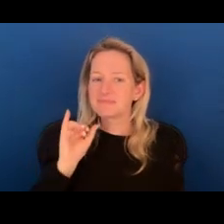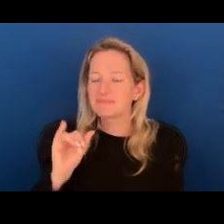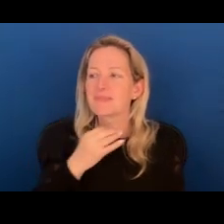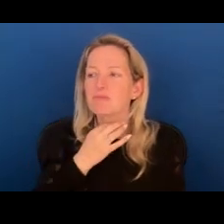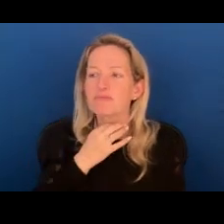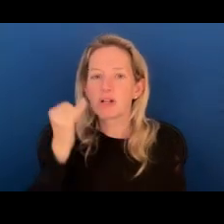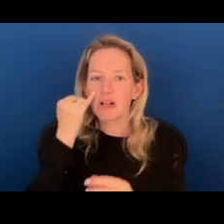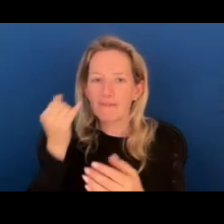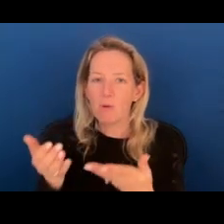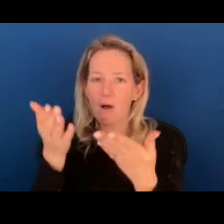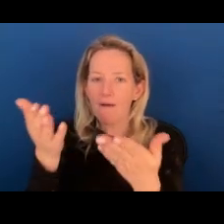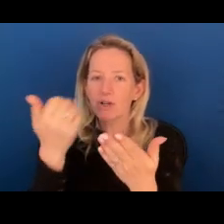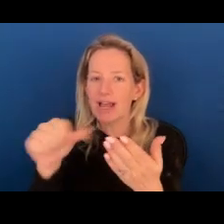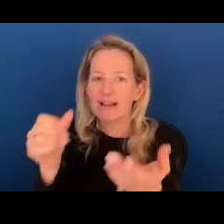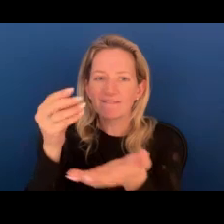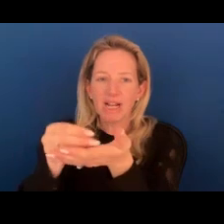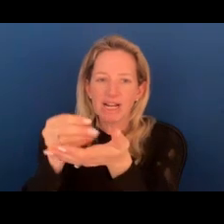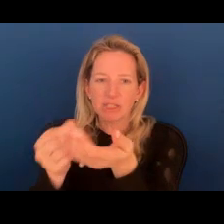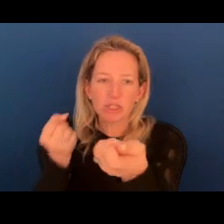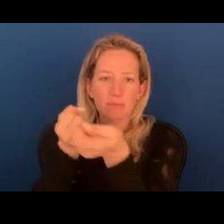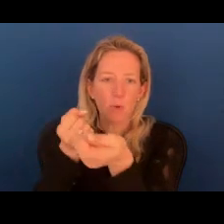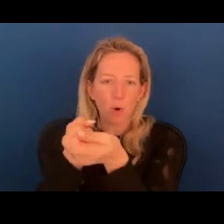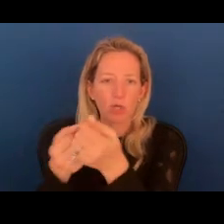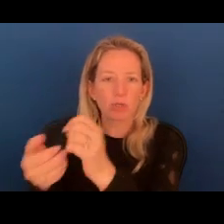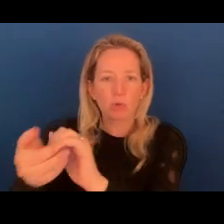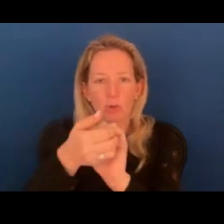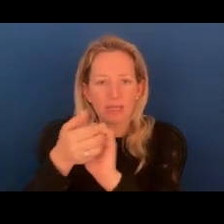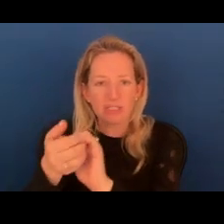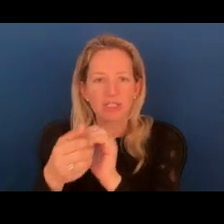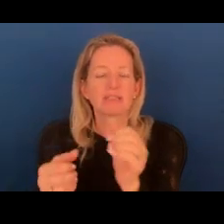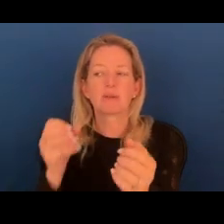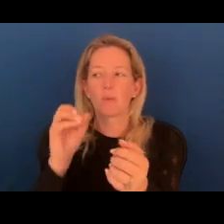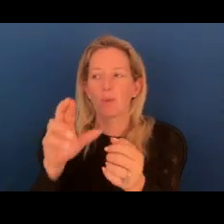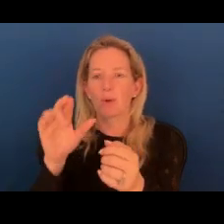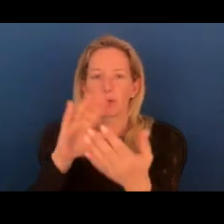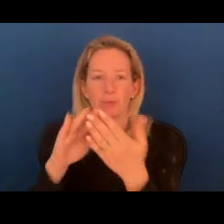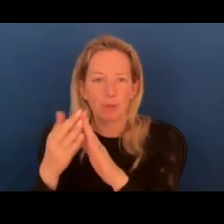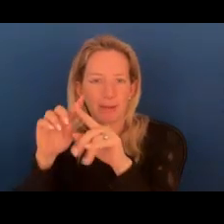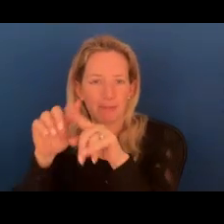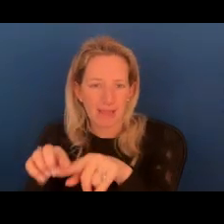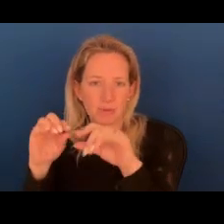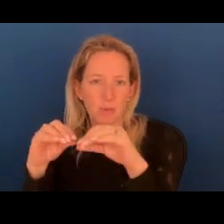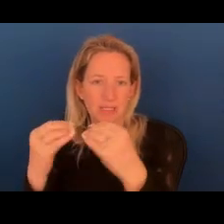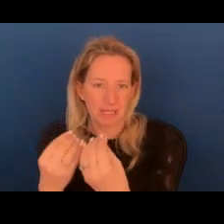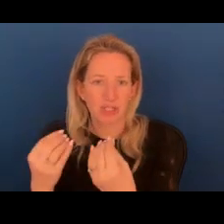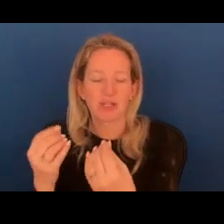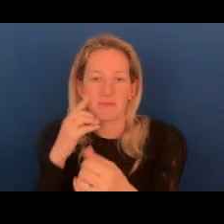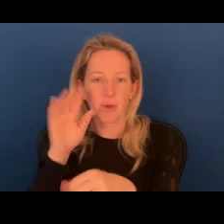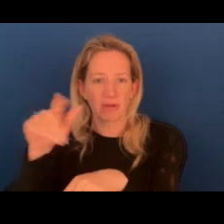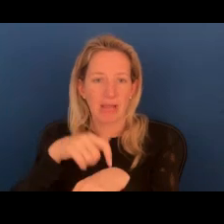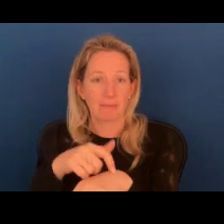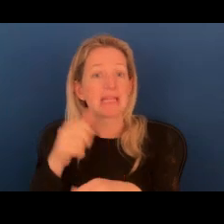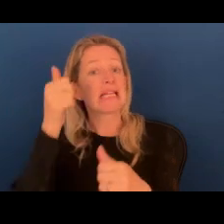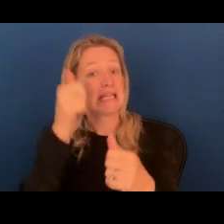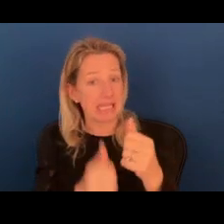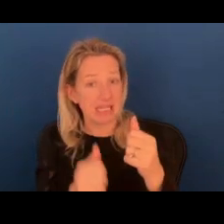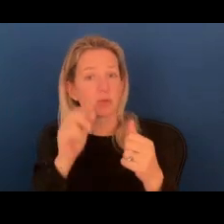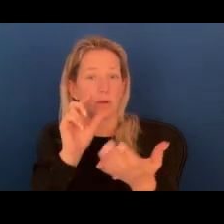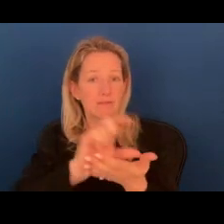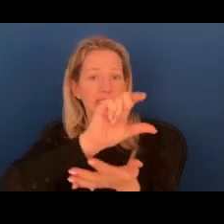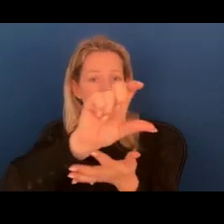financial support to your coalition members or the community-based organizations you work with for their time? Each one is going to get a stipend of